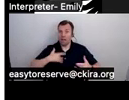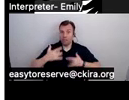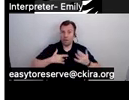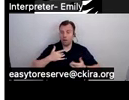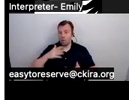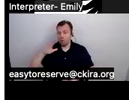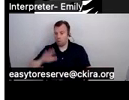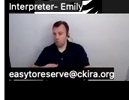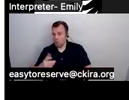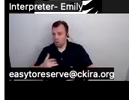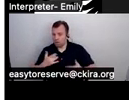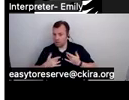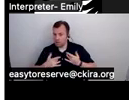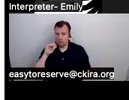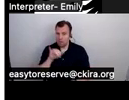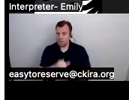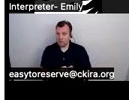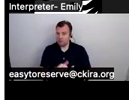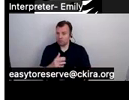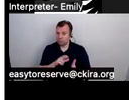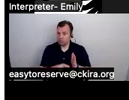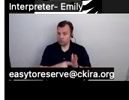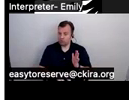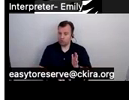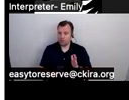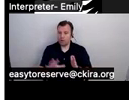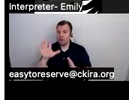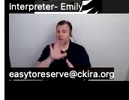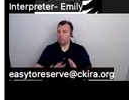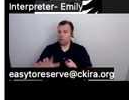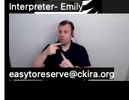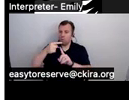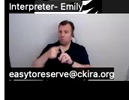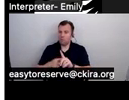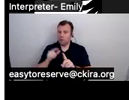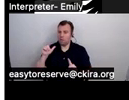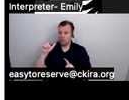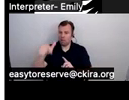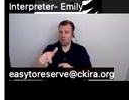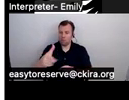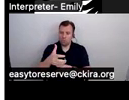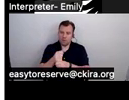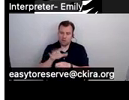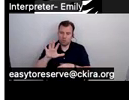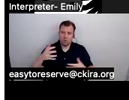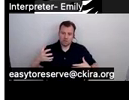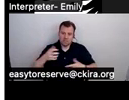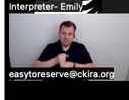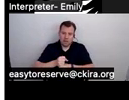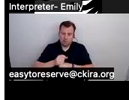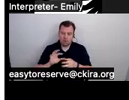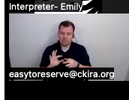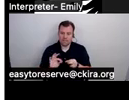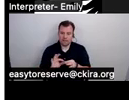enthusiasm. But then about a month after that, you will actually get your summary statement. And that